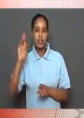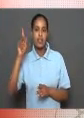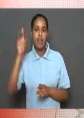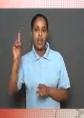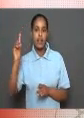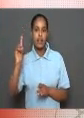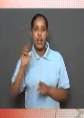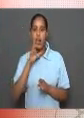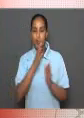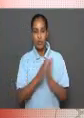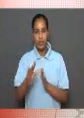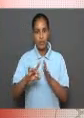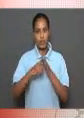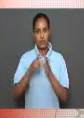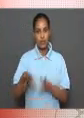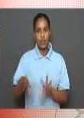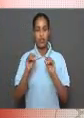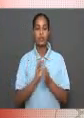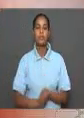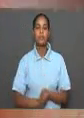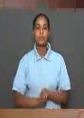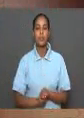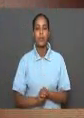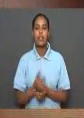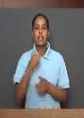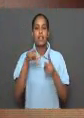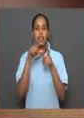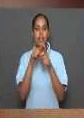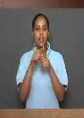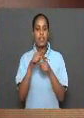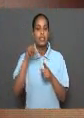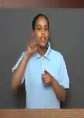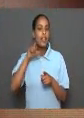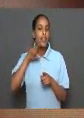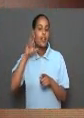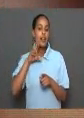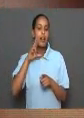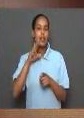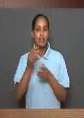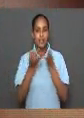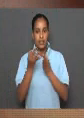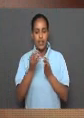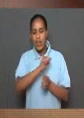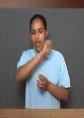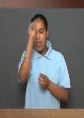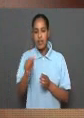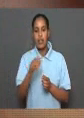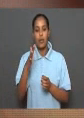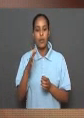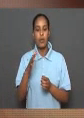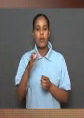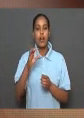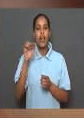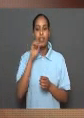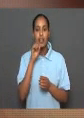butadiene. Are you ready to begin, students? The term synthetic rubber describes any